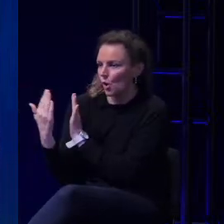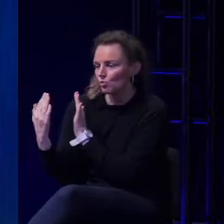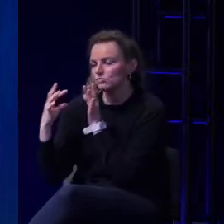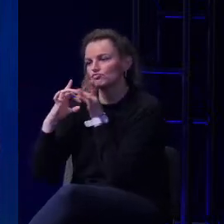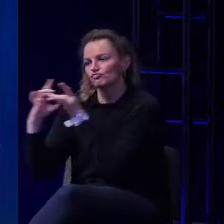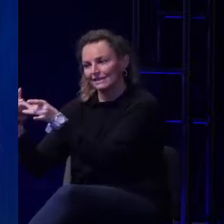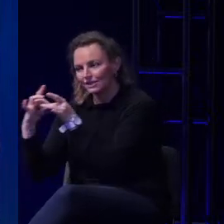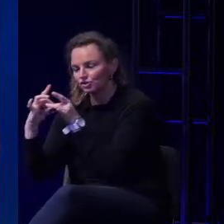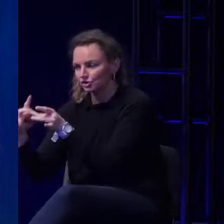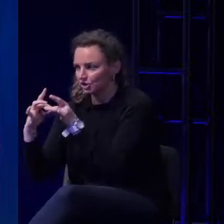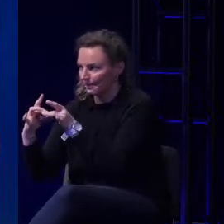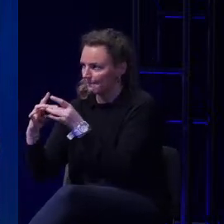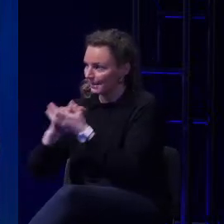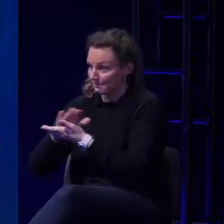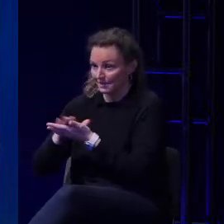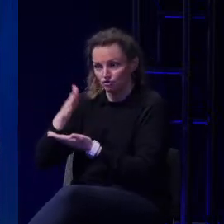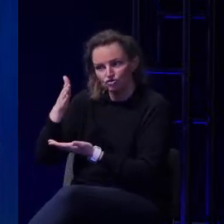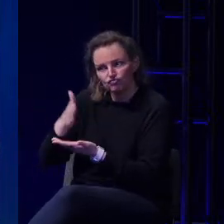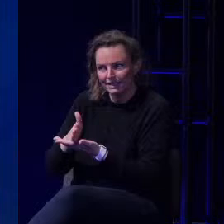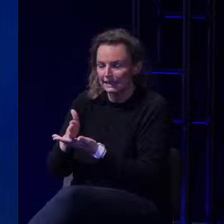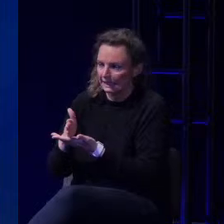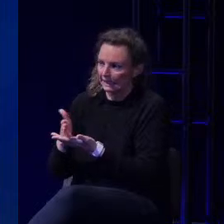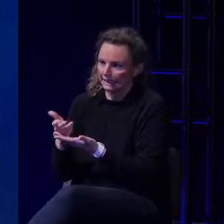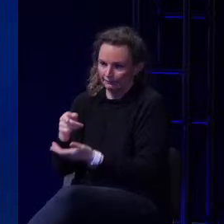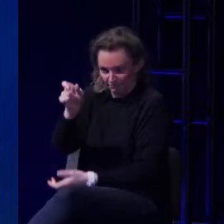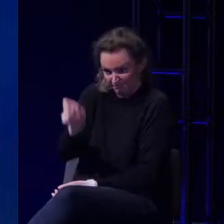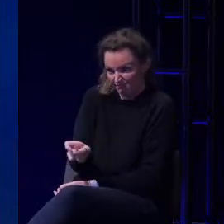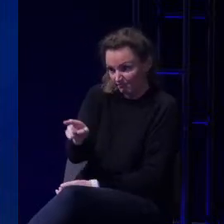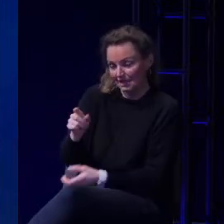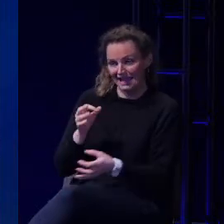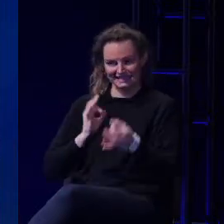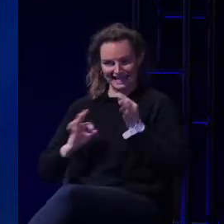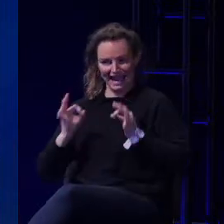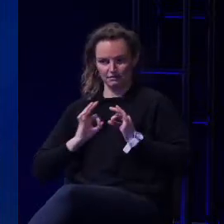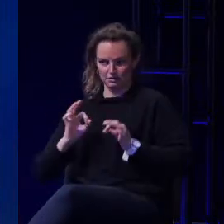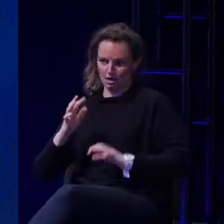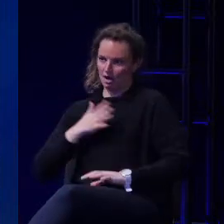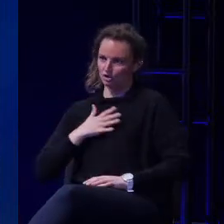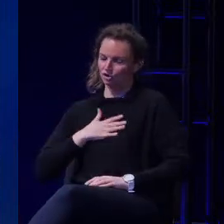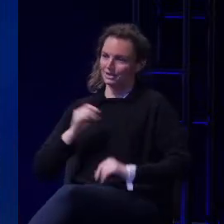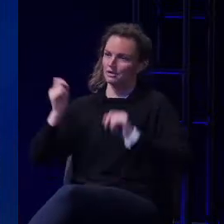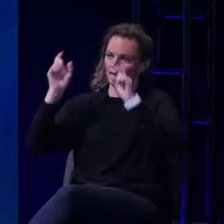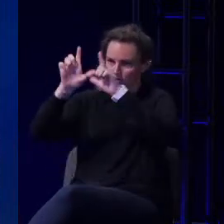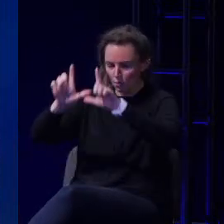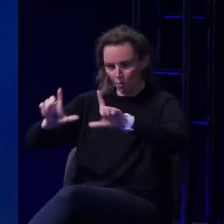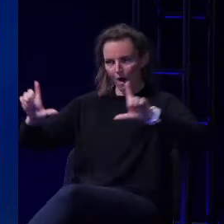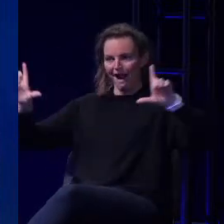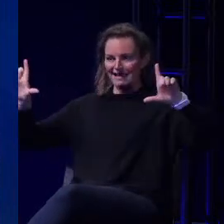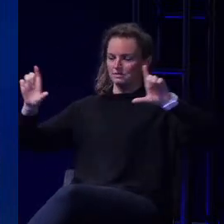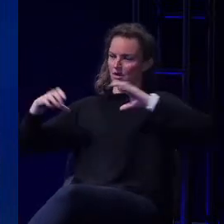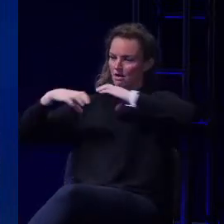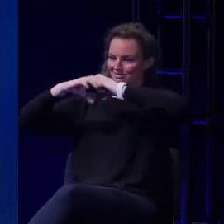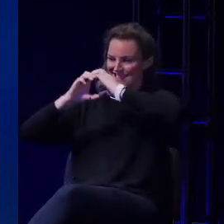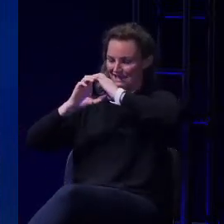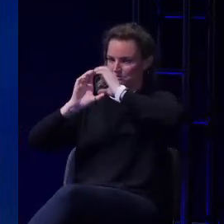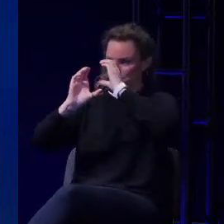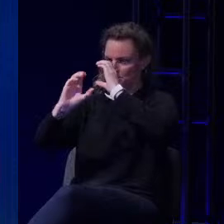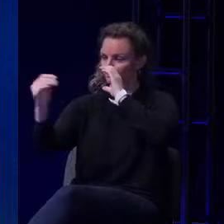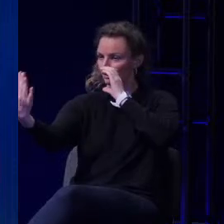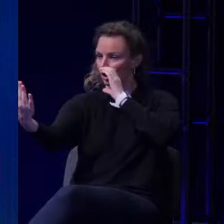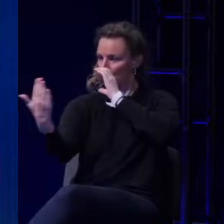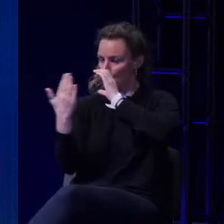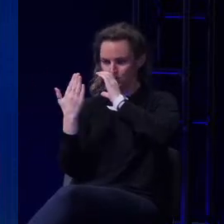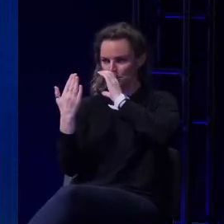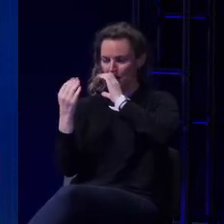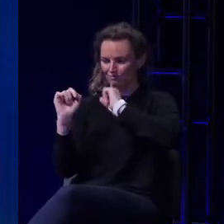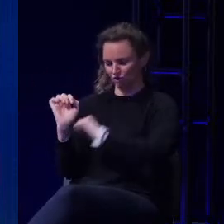so she really likes, as an actor, she really likes like a wider lens close up to her face. She doesn't have much vanity.